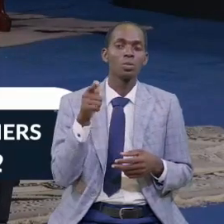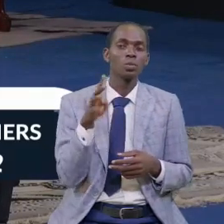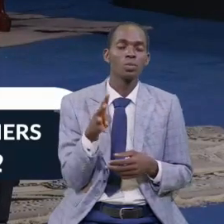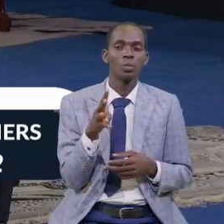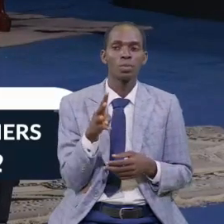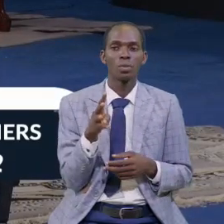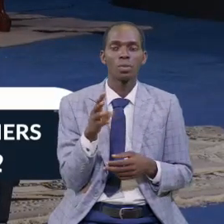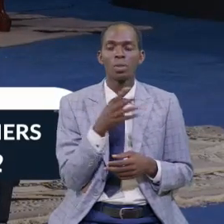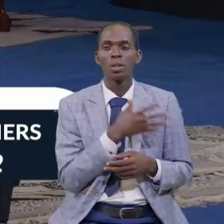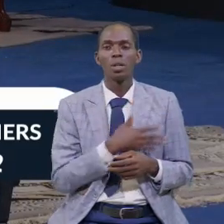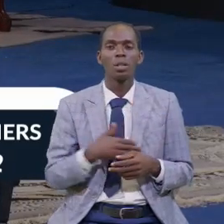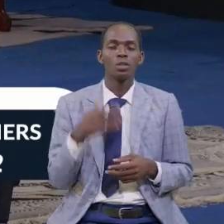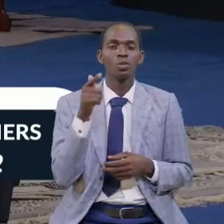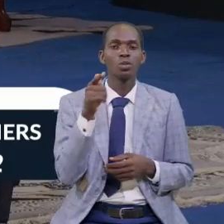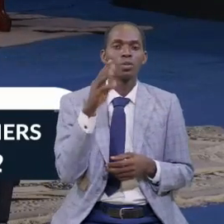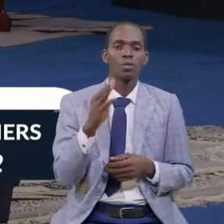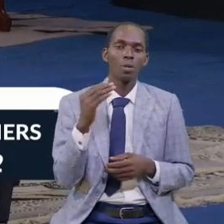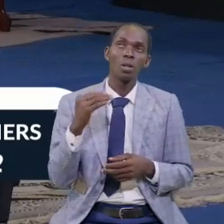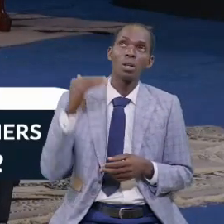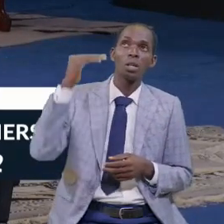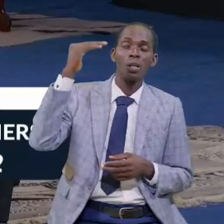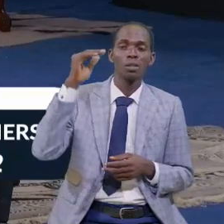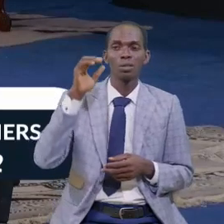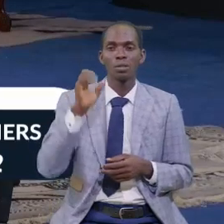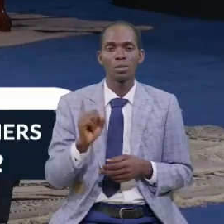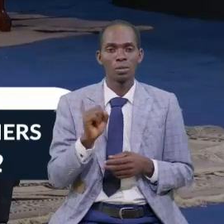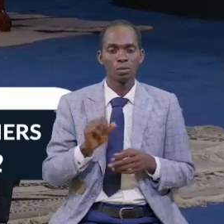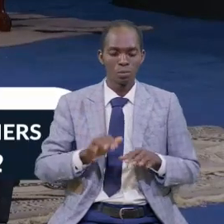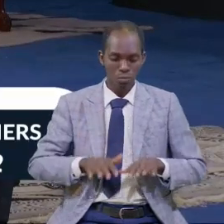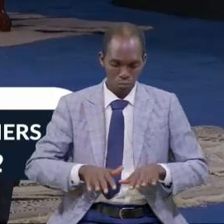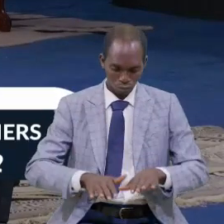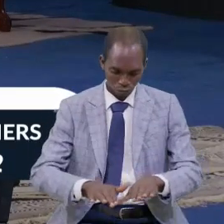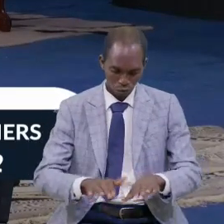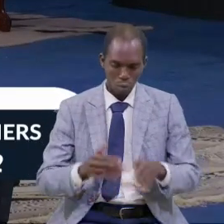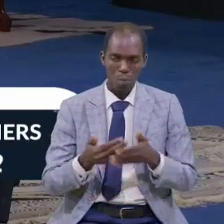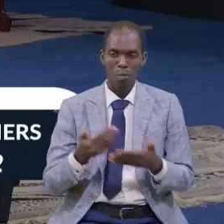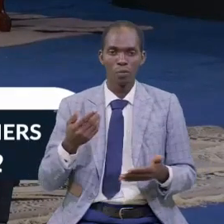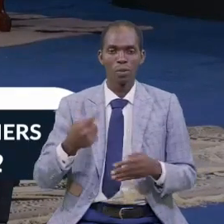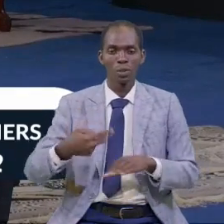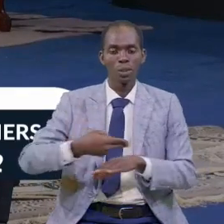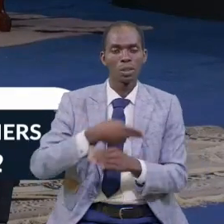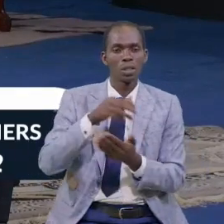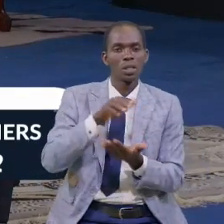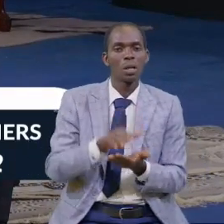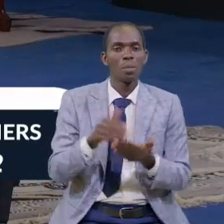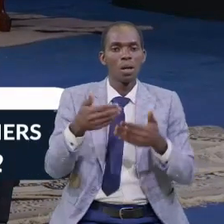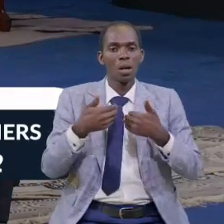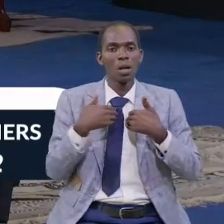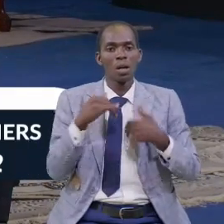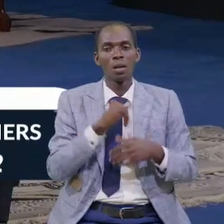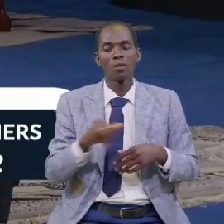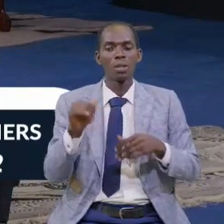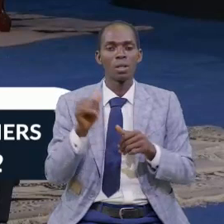24 elders, they fell down before the Lamb, having every one